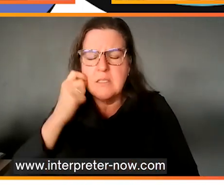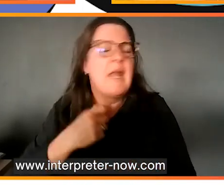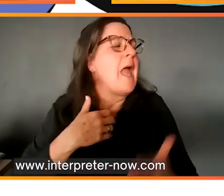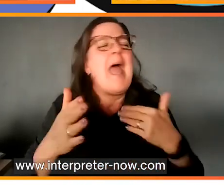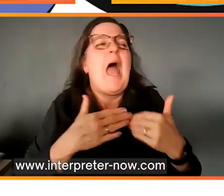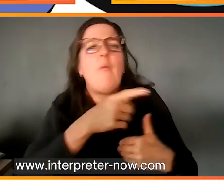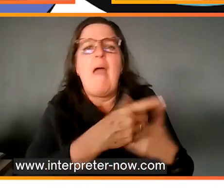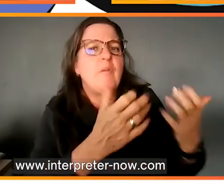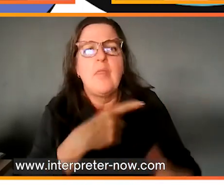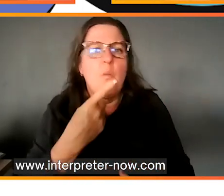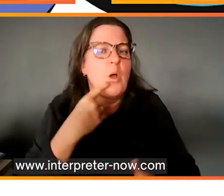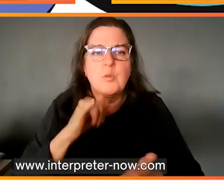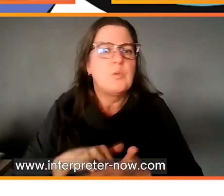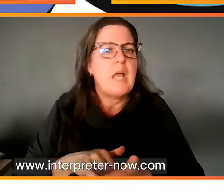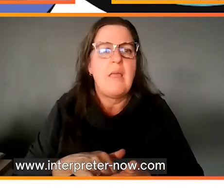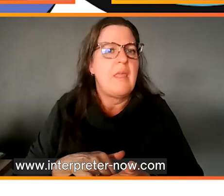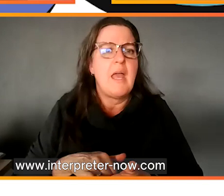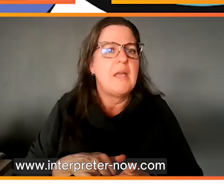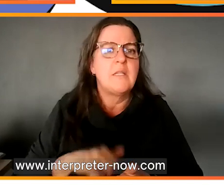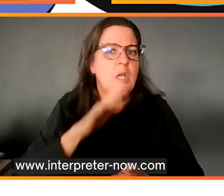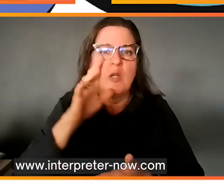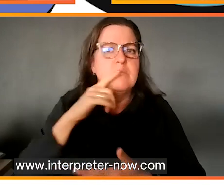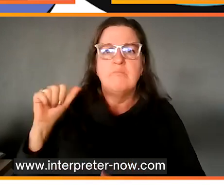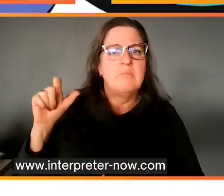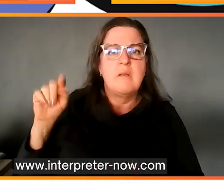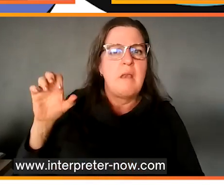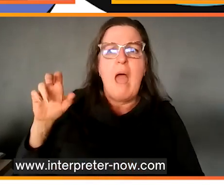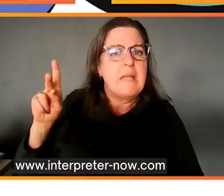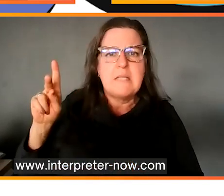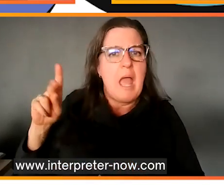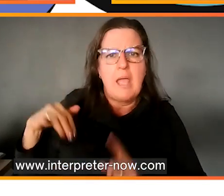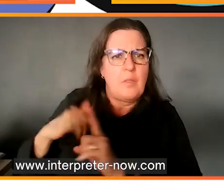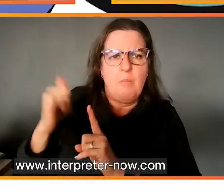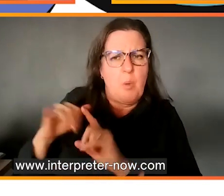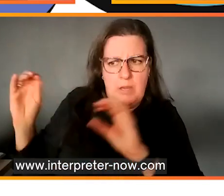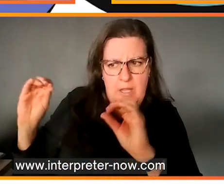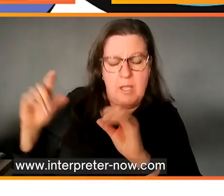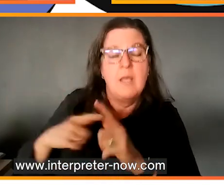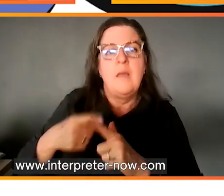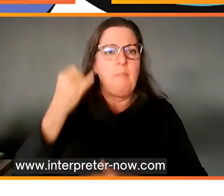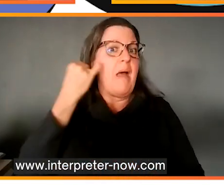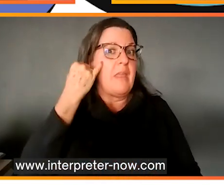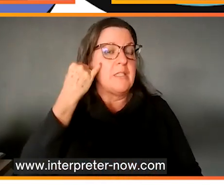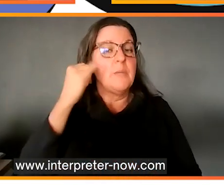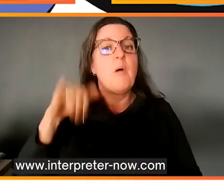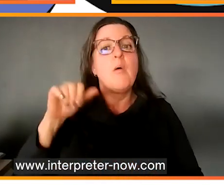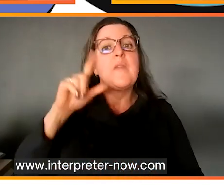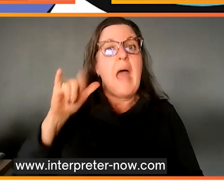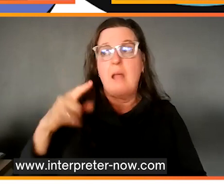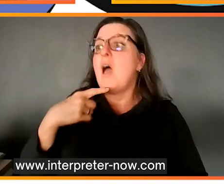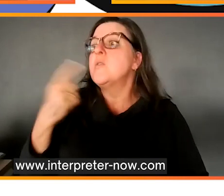the bully. And then what if that ally had said something to me? Hey, right. I saw what happened